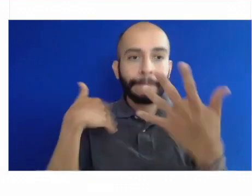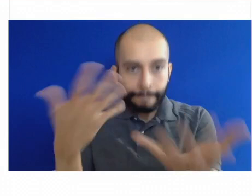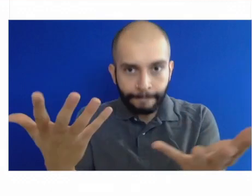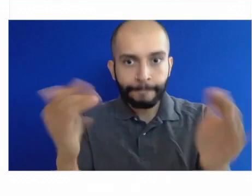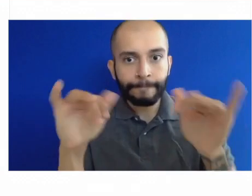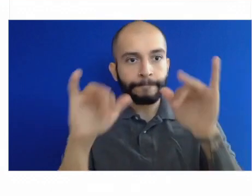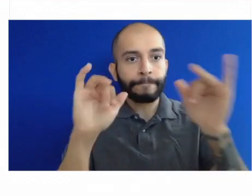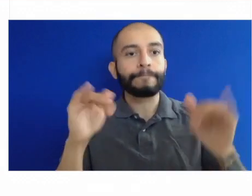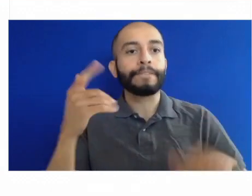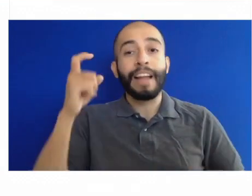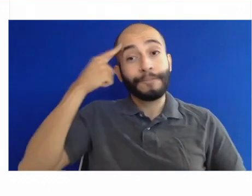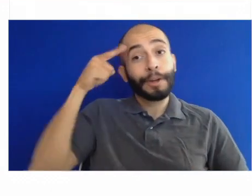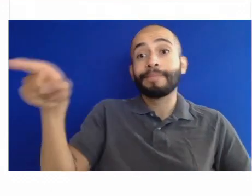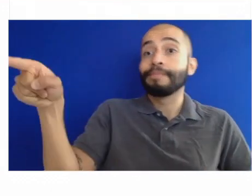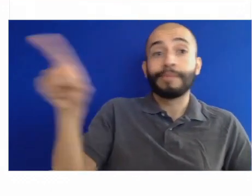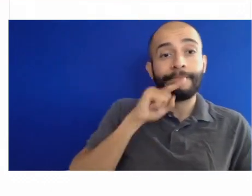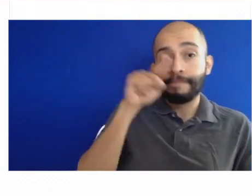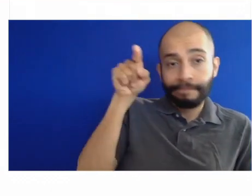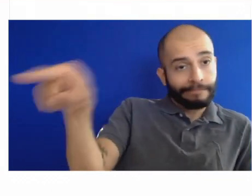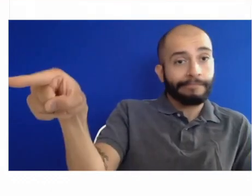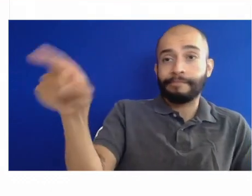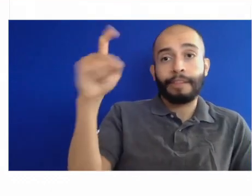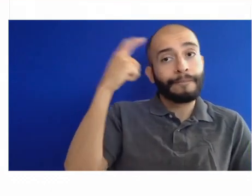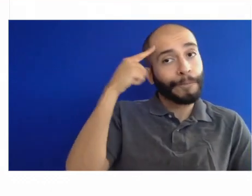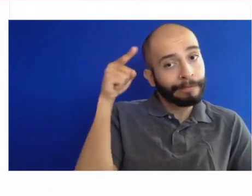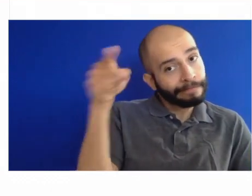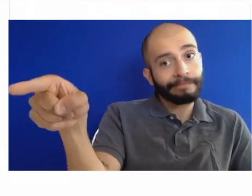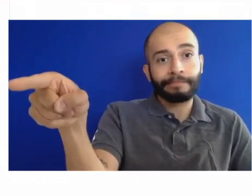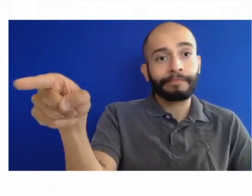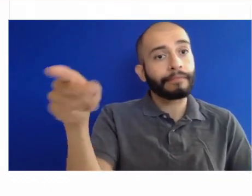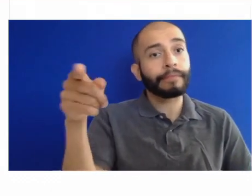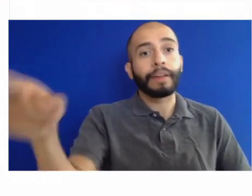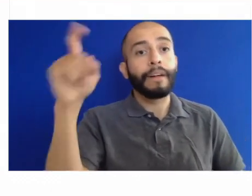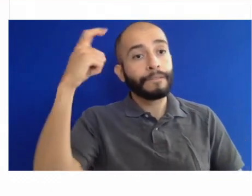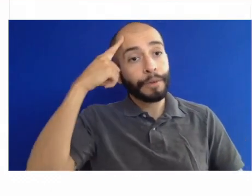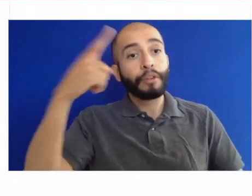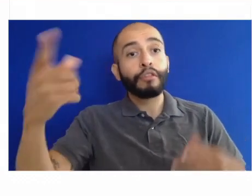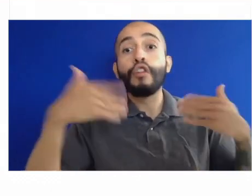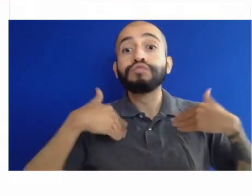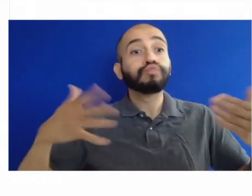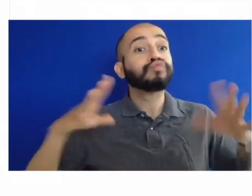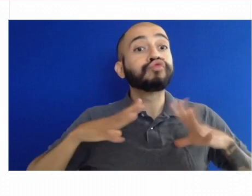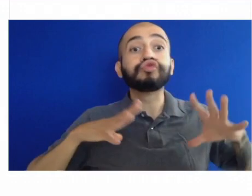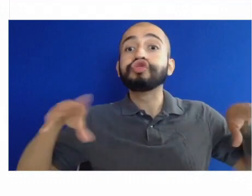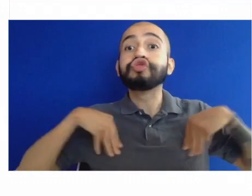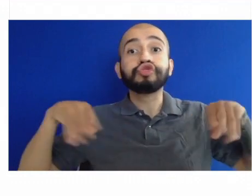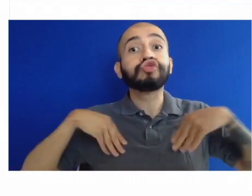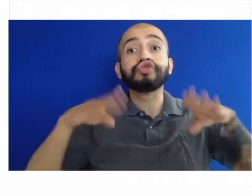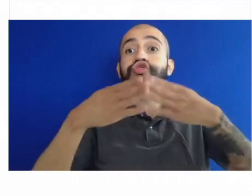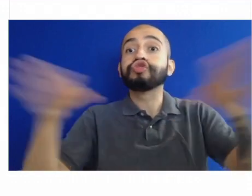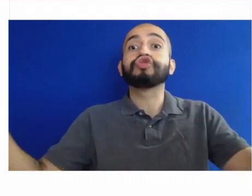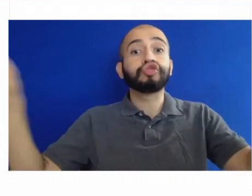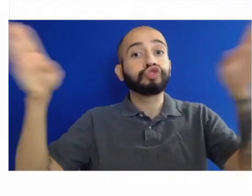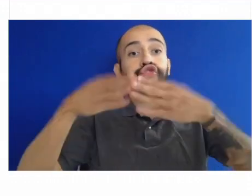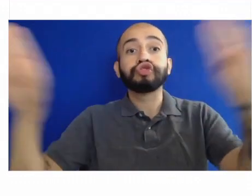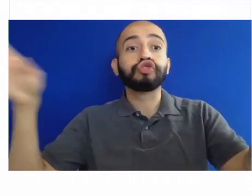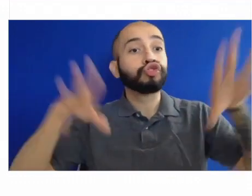measure indication came out and said, you can come back to somewhat of your pre-pandemic life. They were reading the tea